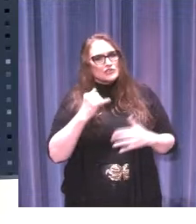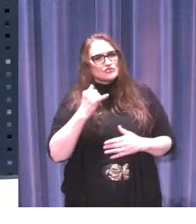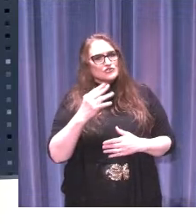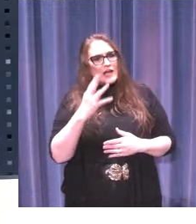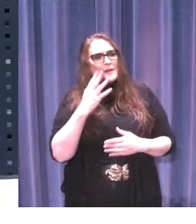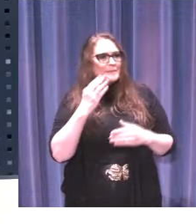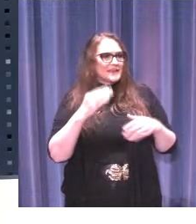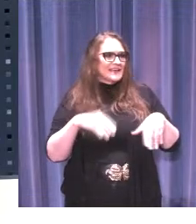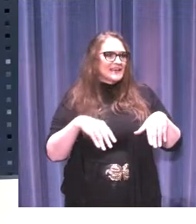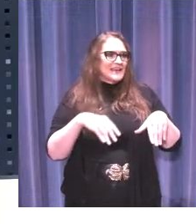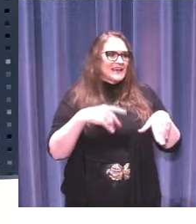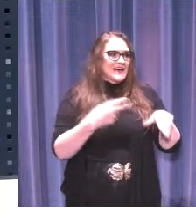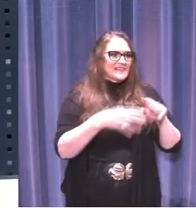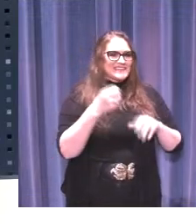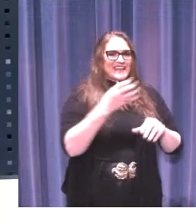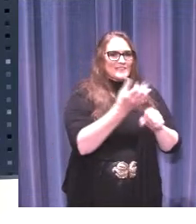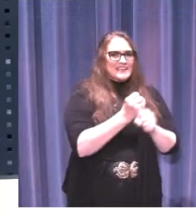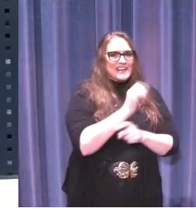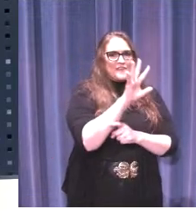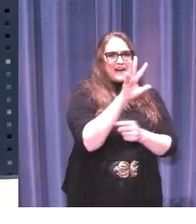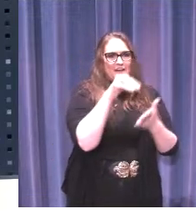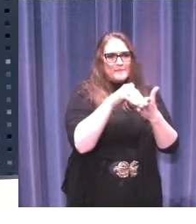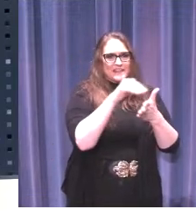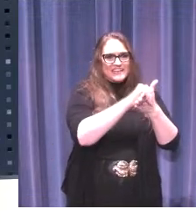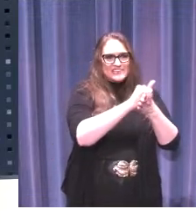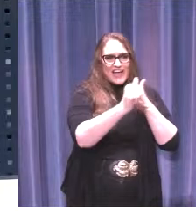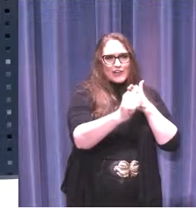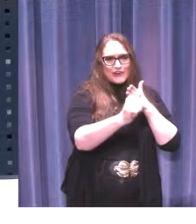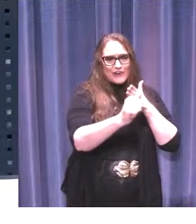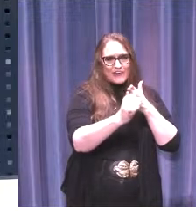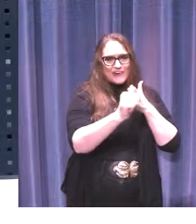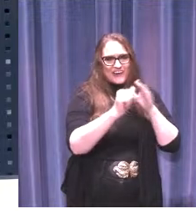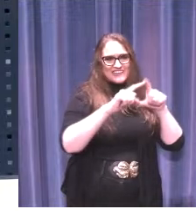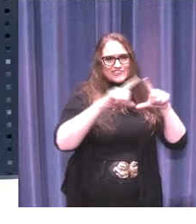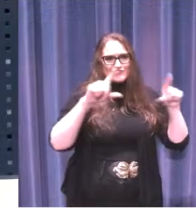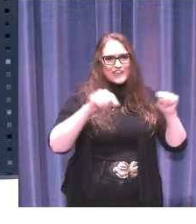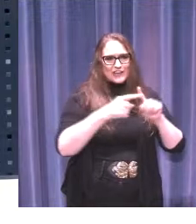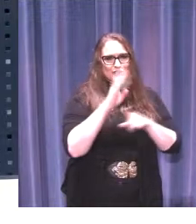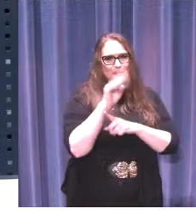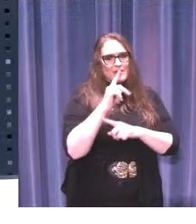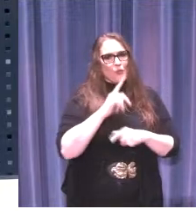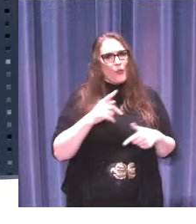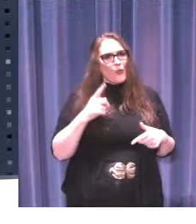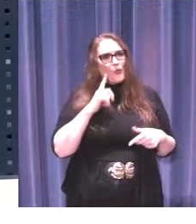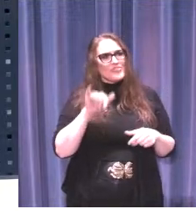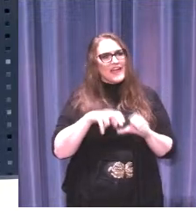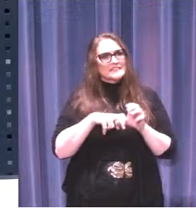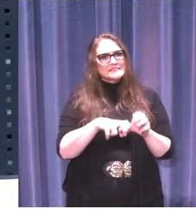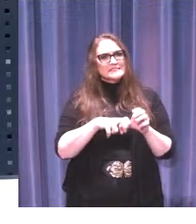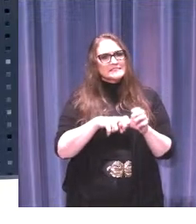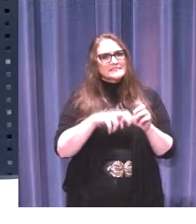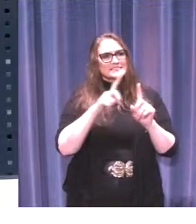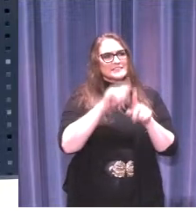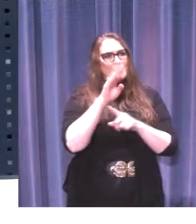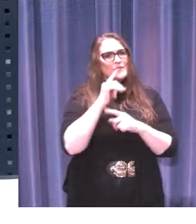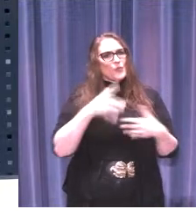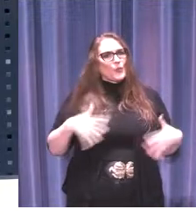taking a $5 million check to the bank, and that was a very nervous drive. And